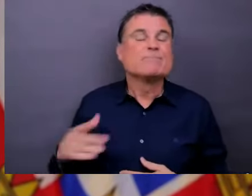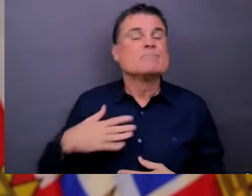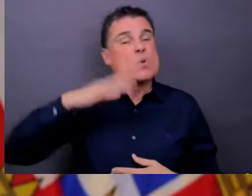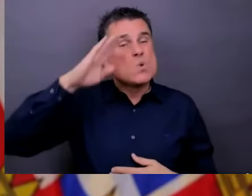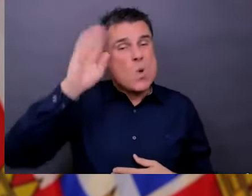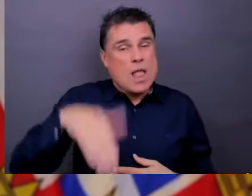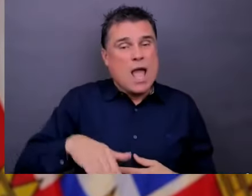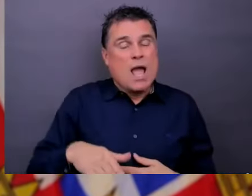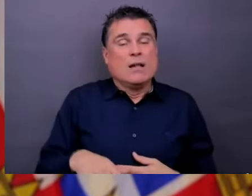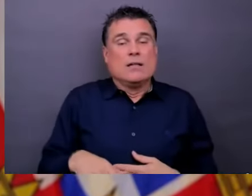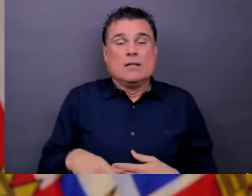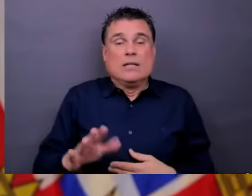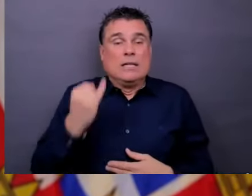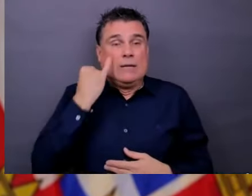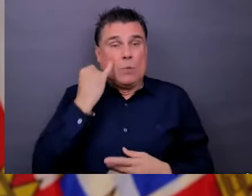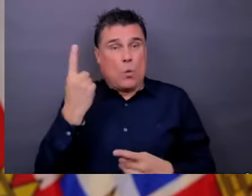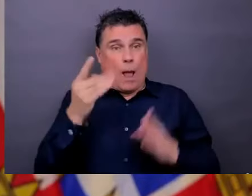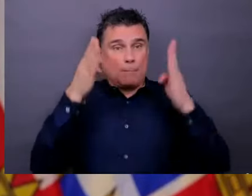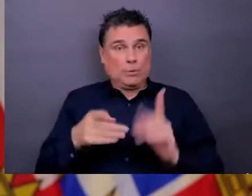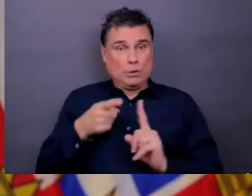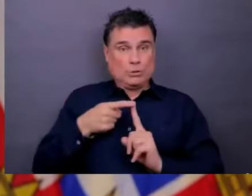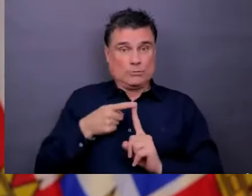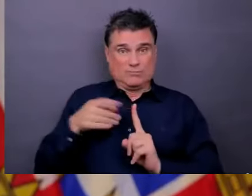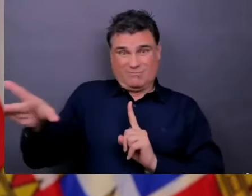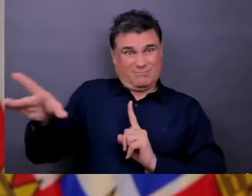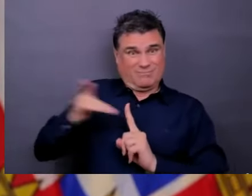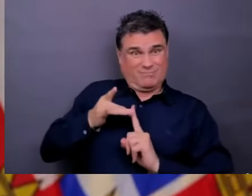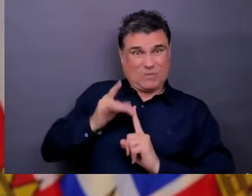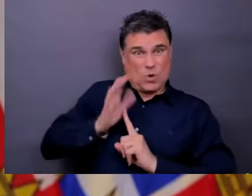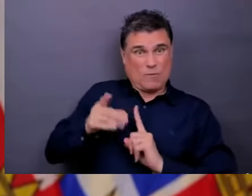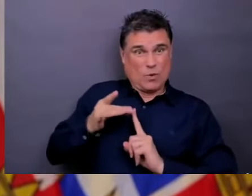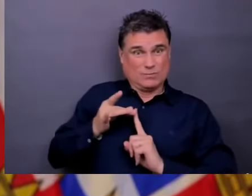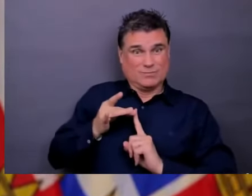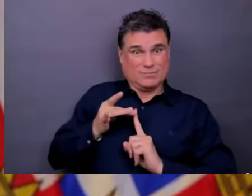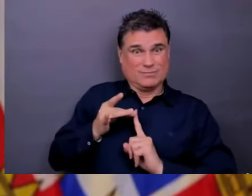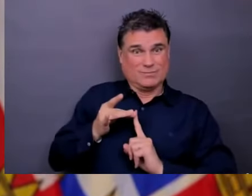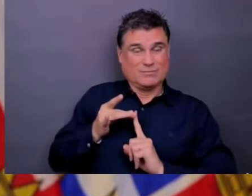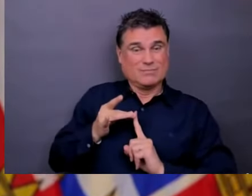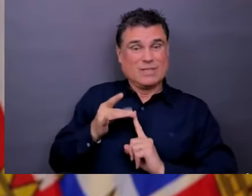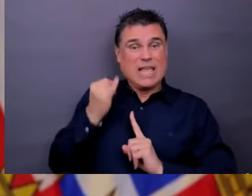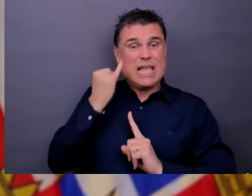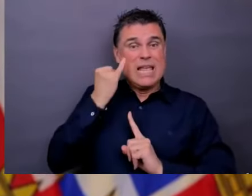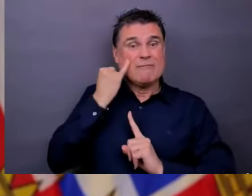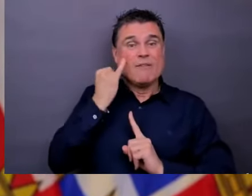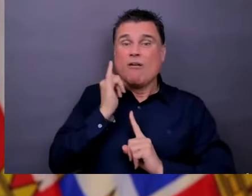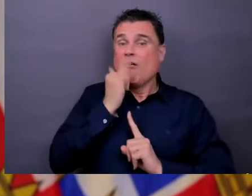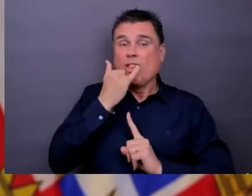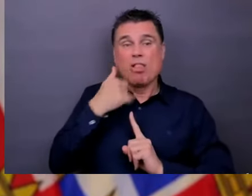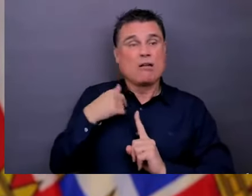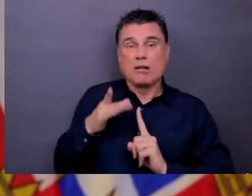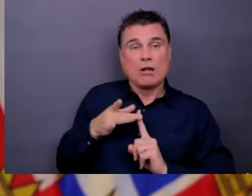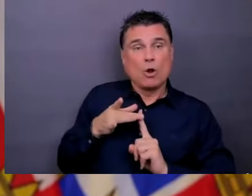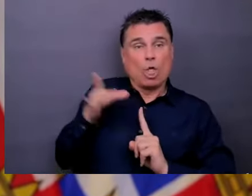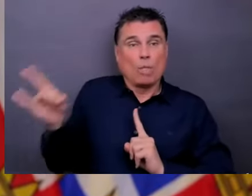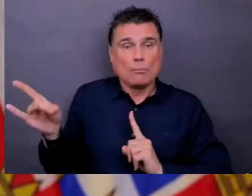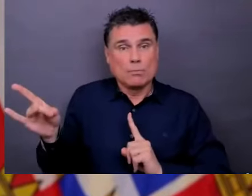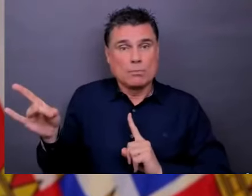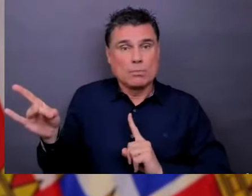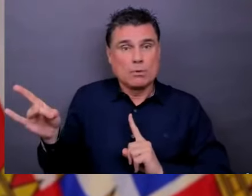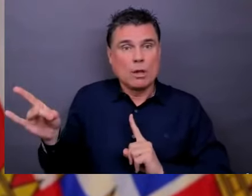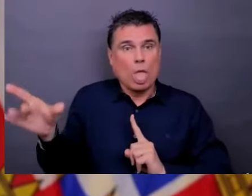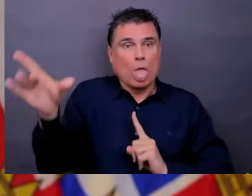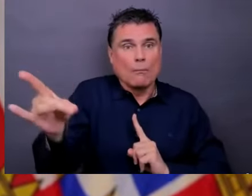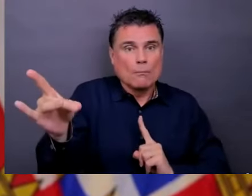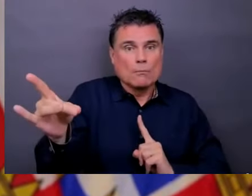them passes it on to two people. Very quickly, we get to 4, we get to 16, we get to